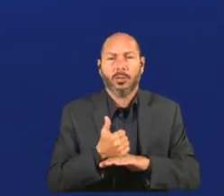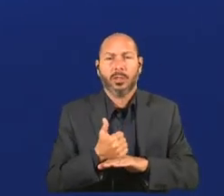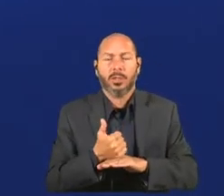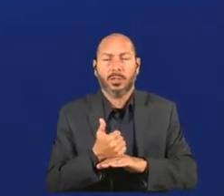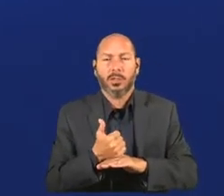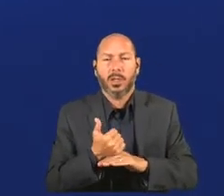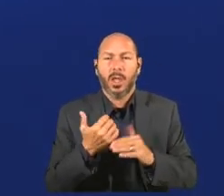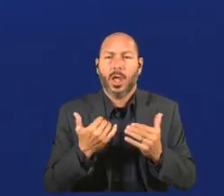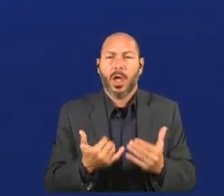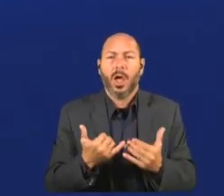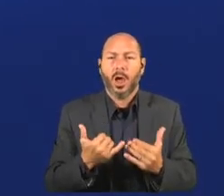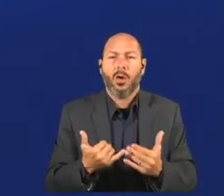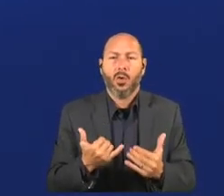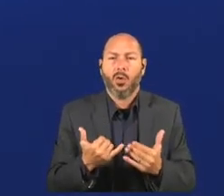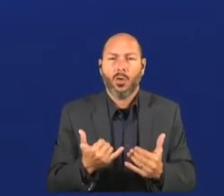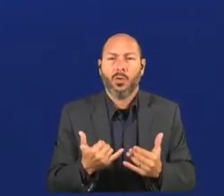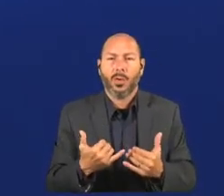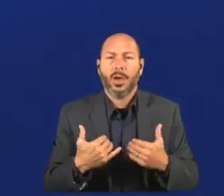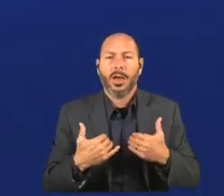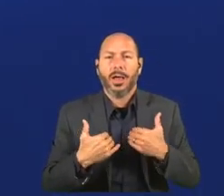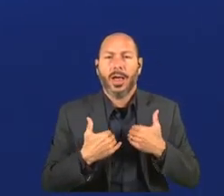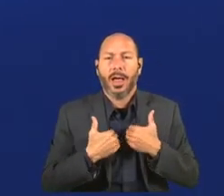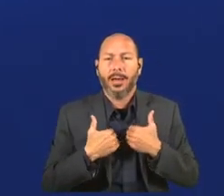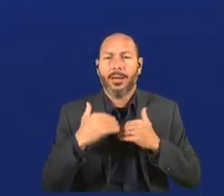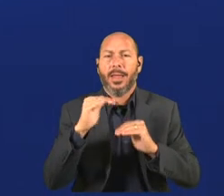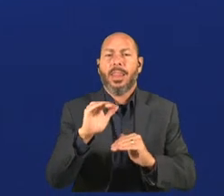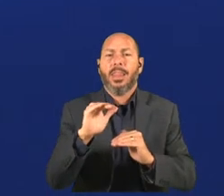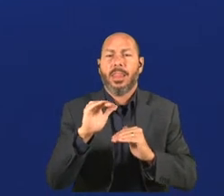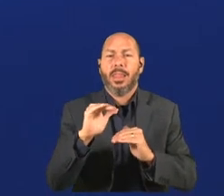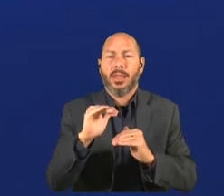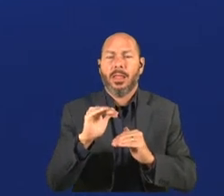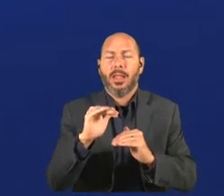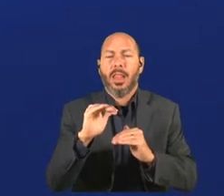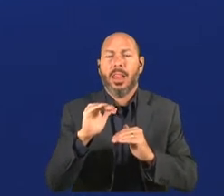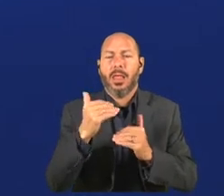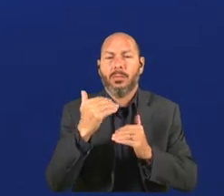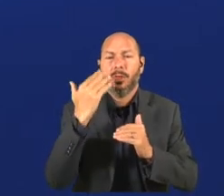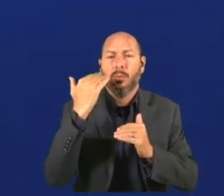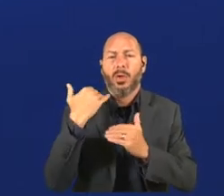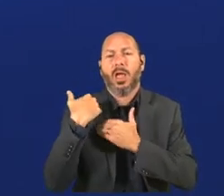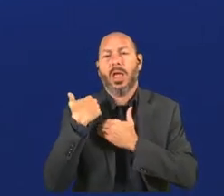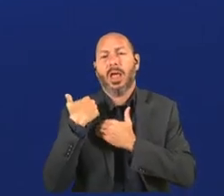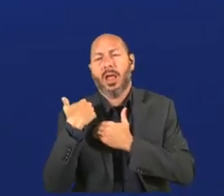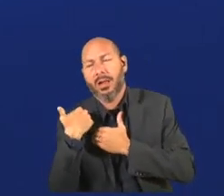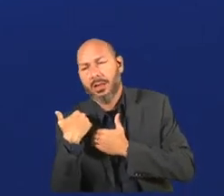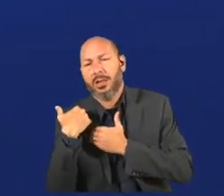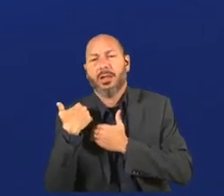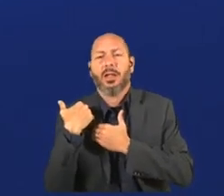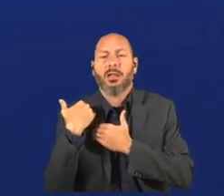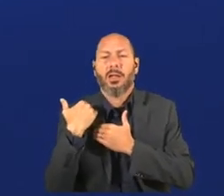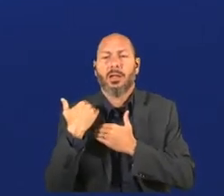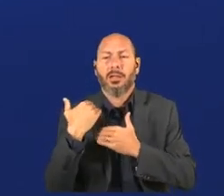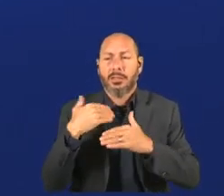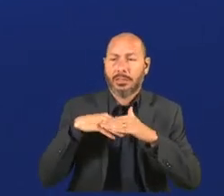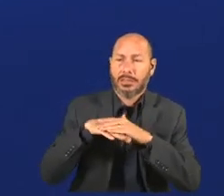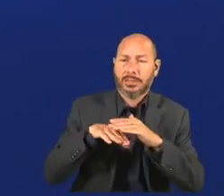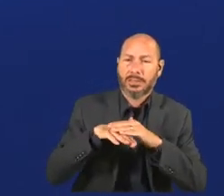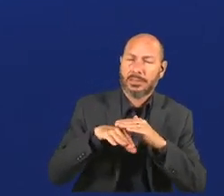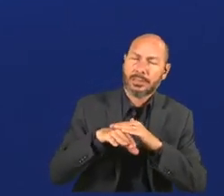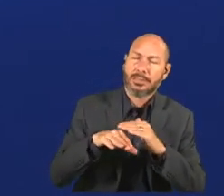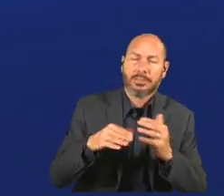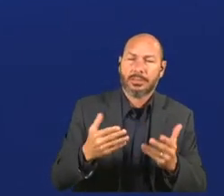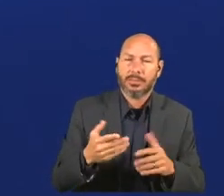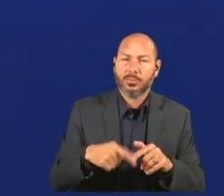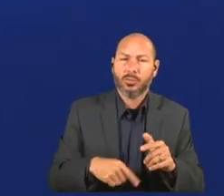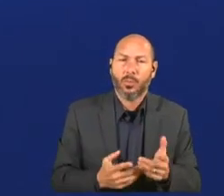create burdens, protectionists, and limits the ability to access or to support the current providers that we currently have in the